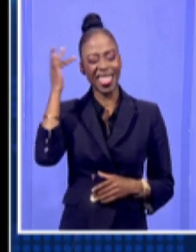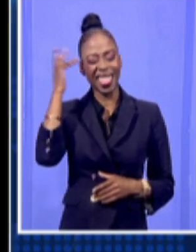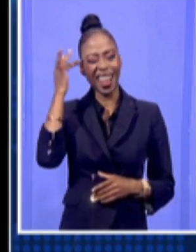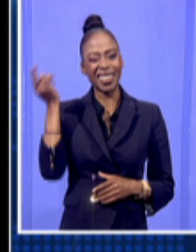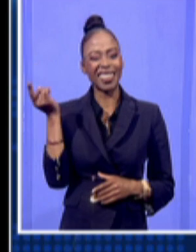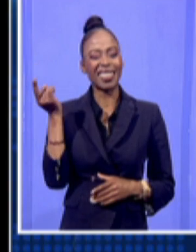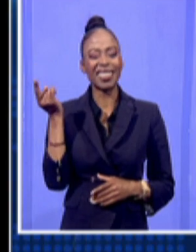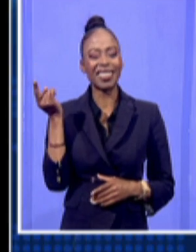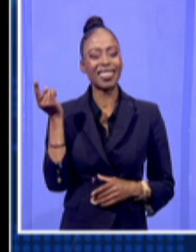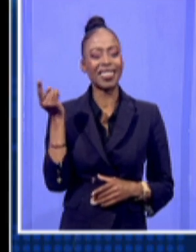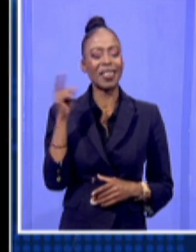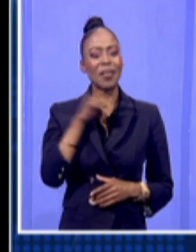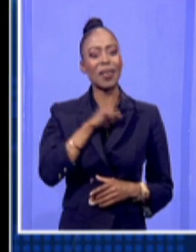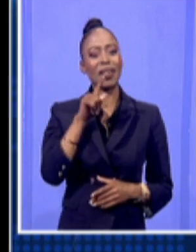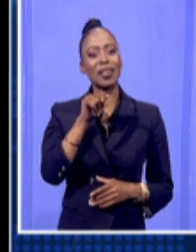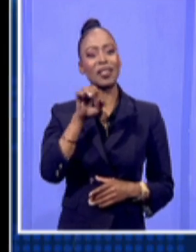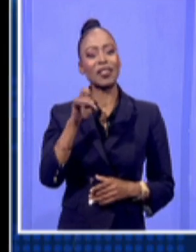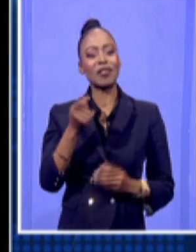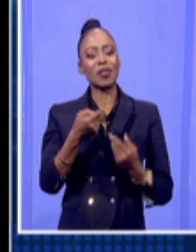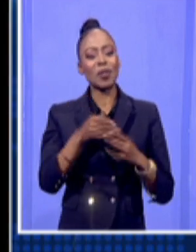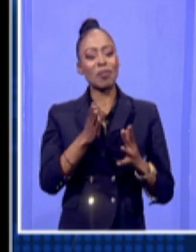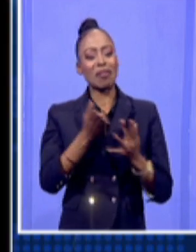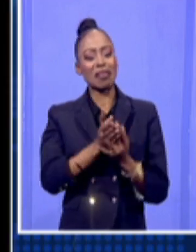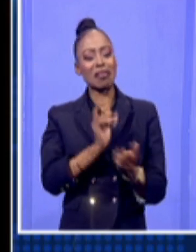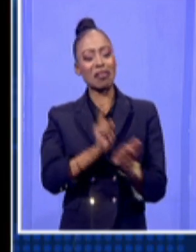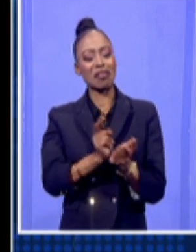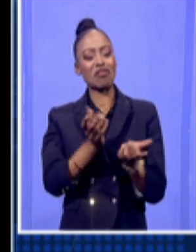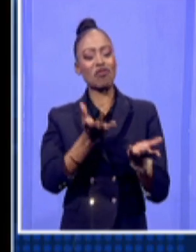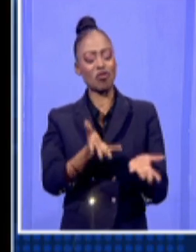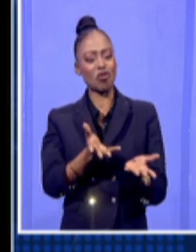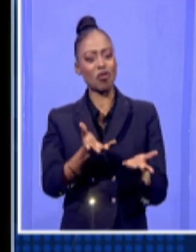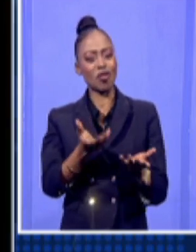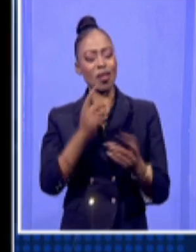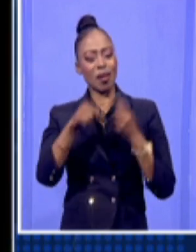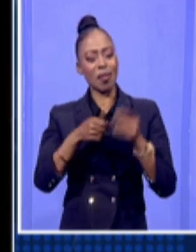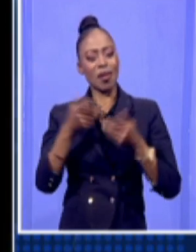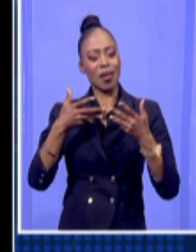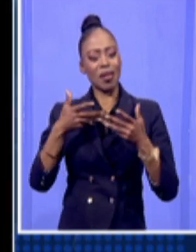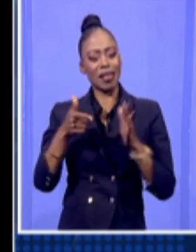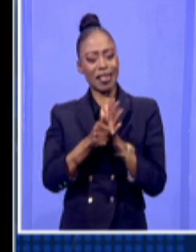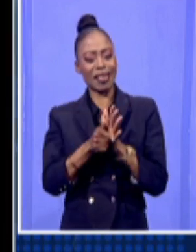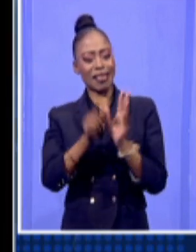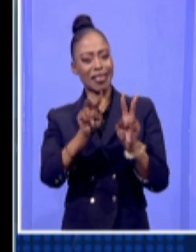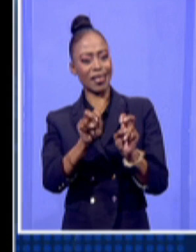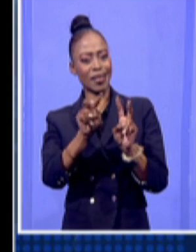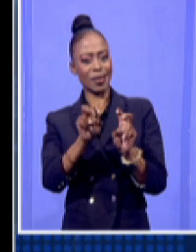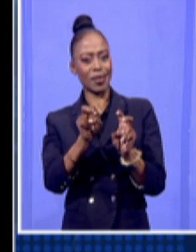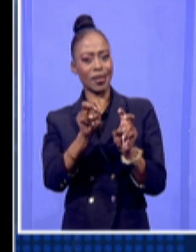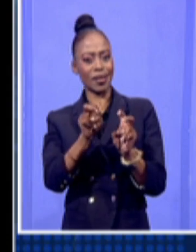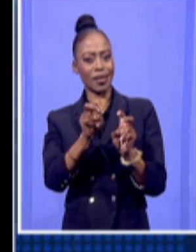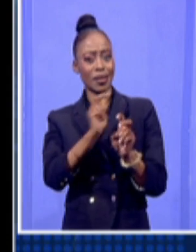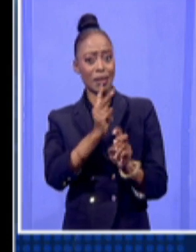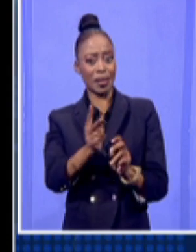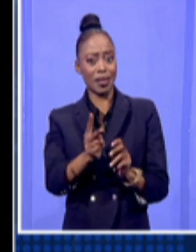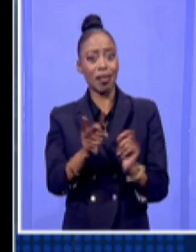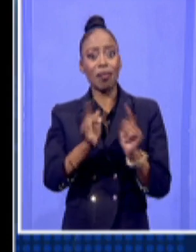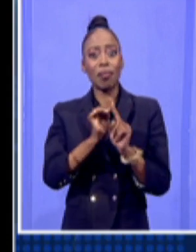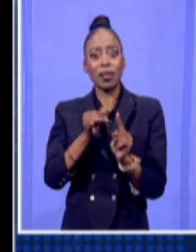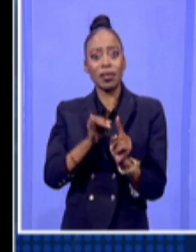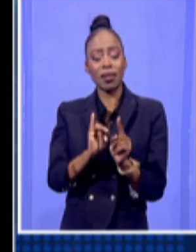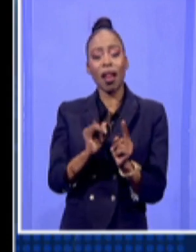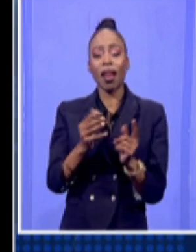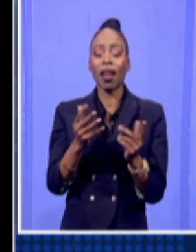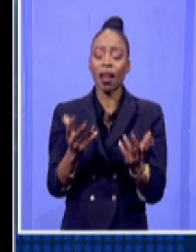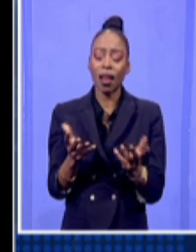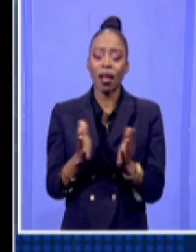for such allegations to be made if they are made regarding legal matters, you see. But you will wait here.